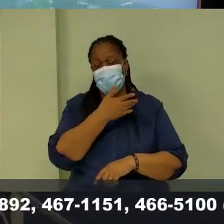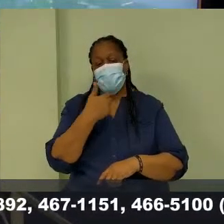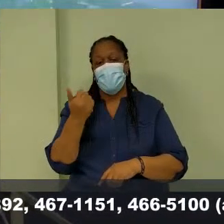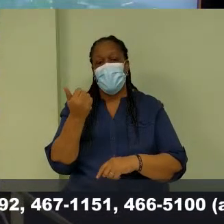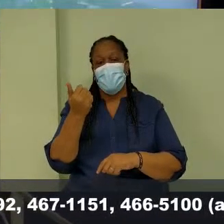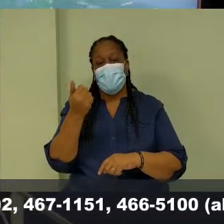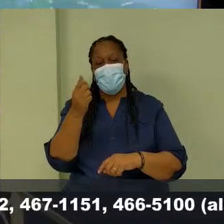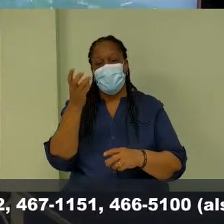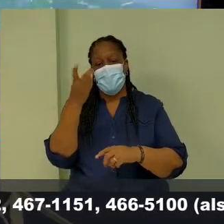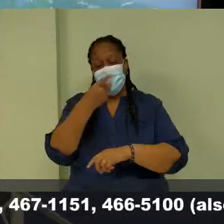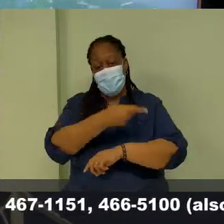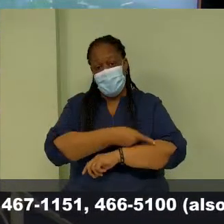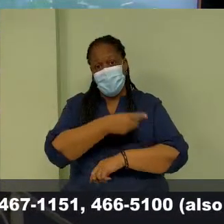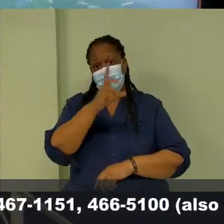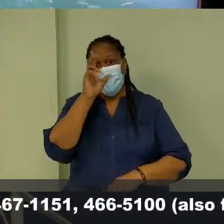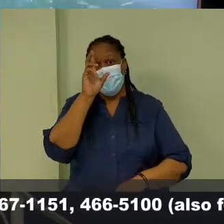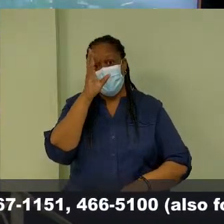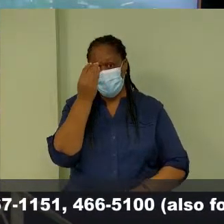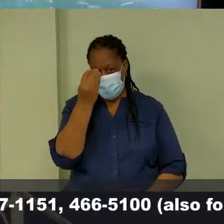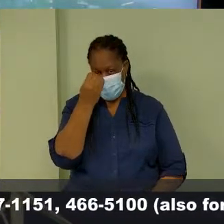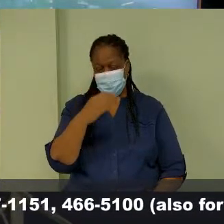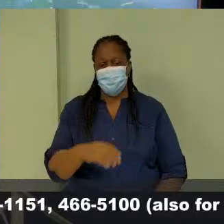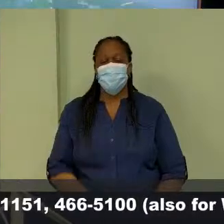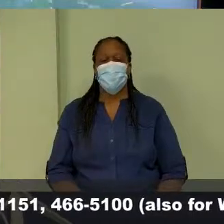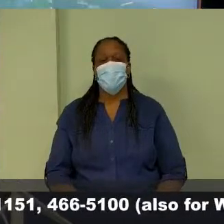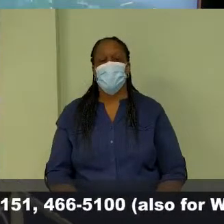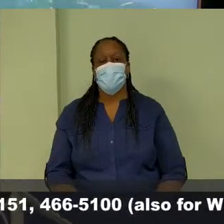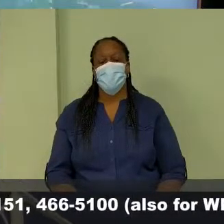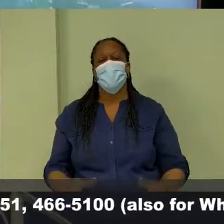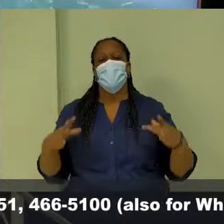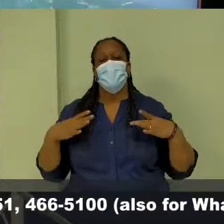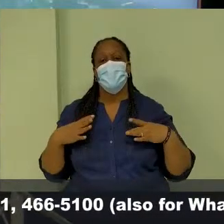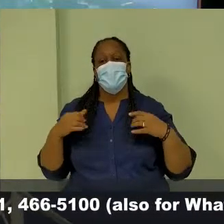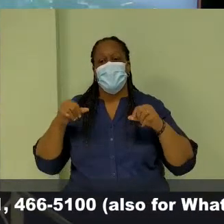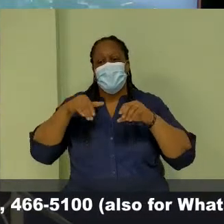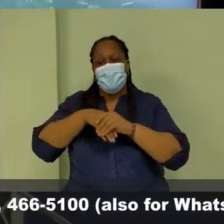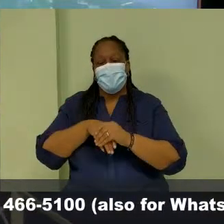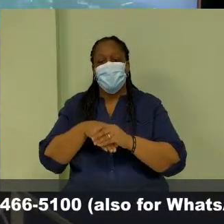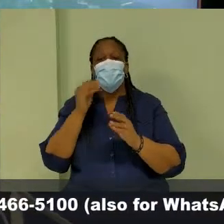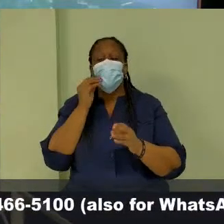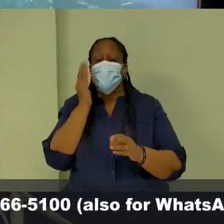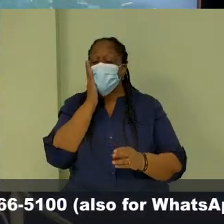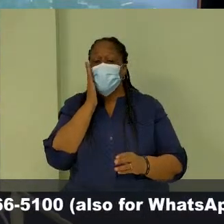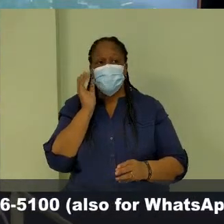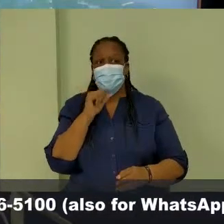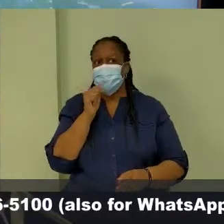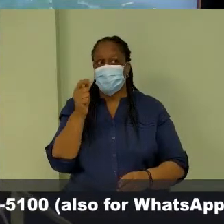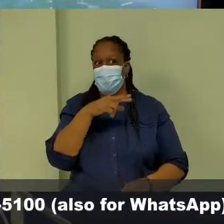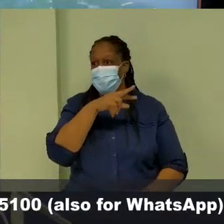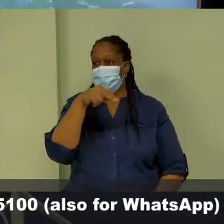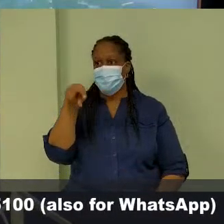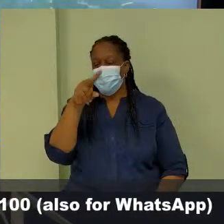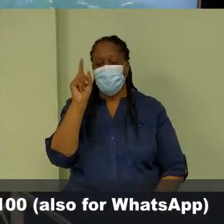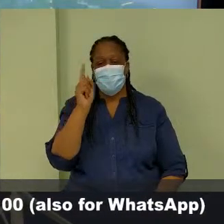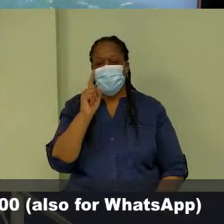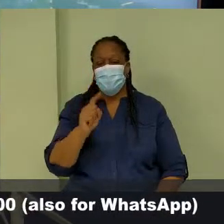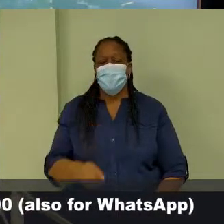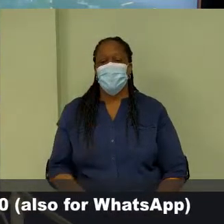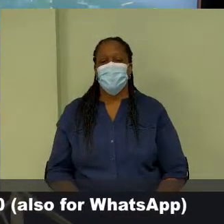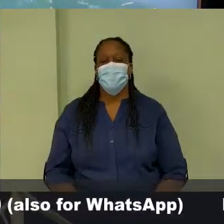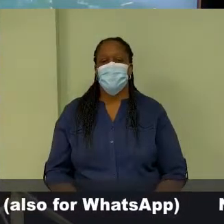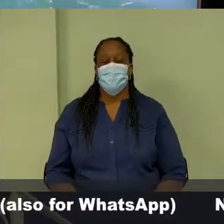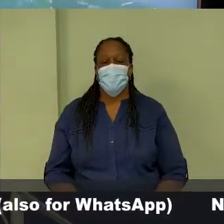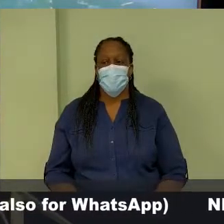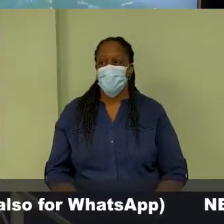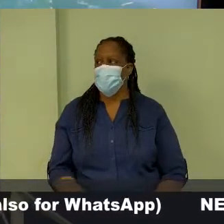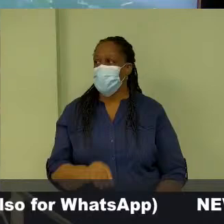you will be vacationing in place. Now, in terms of the other question, Barbados is